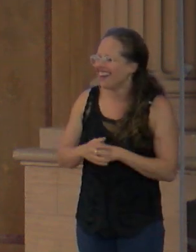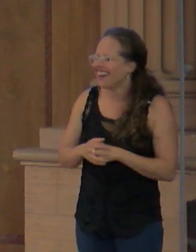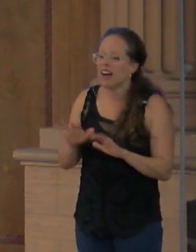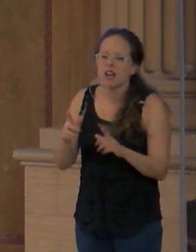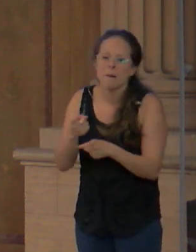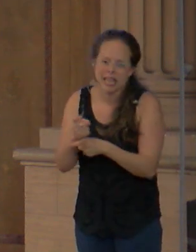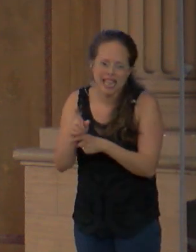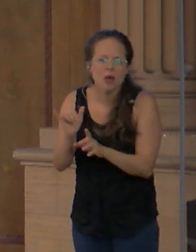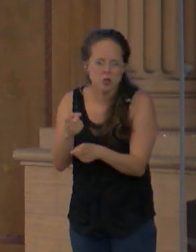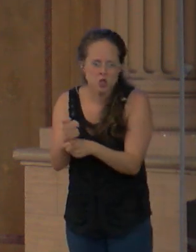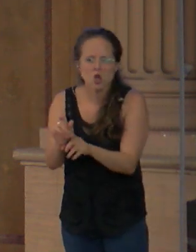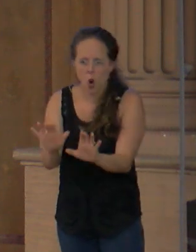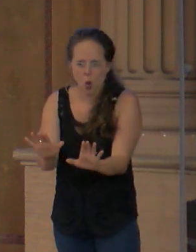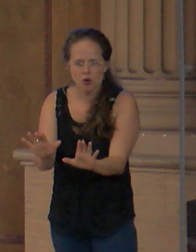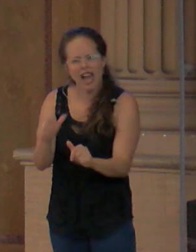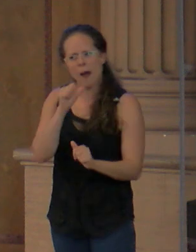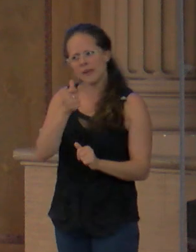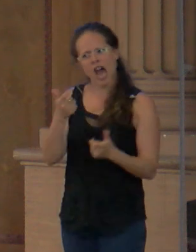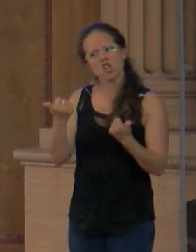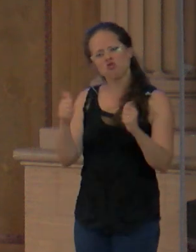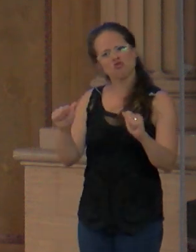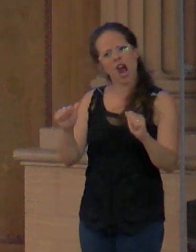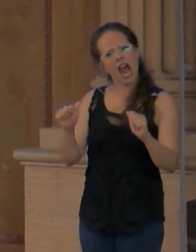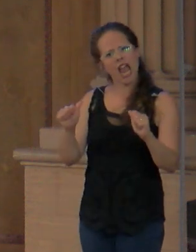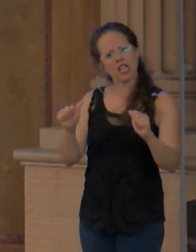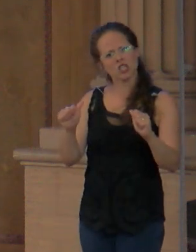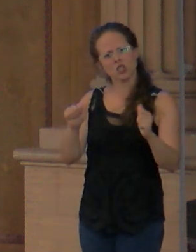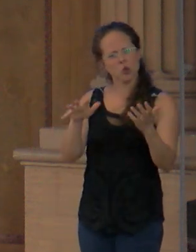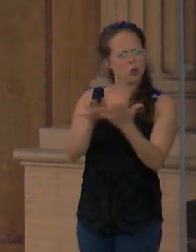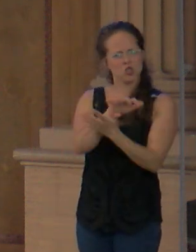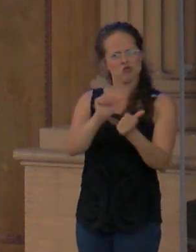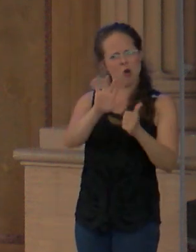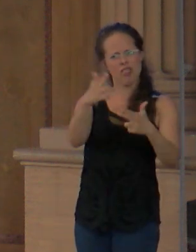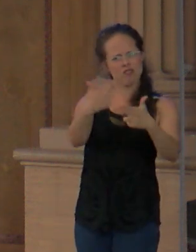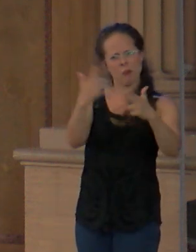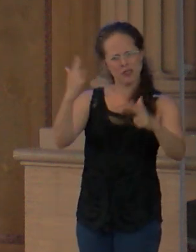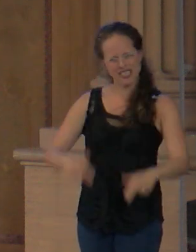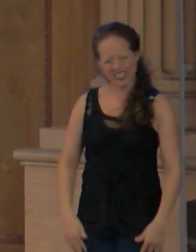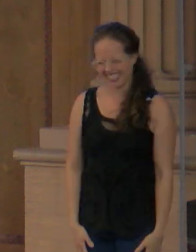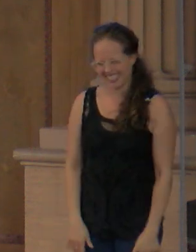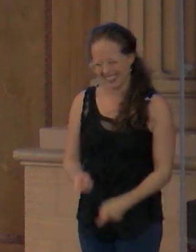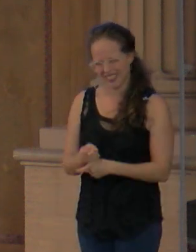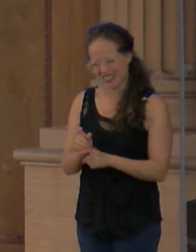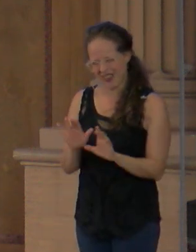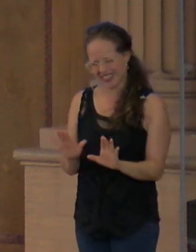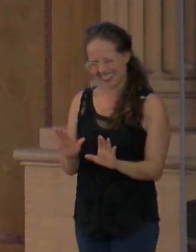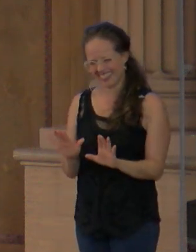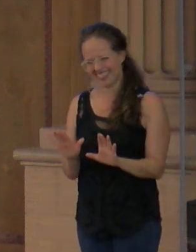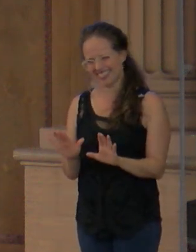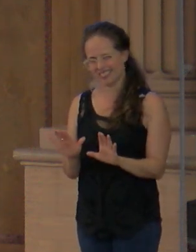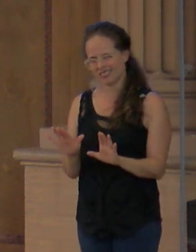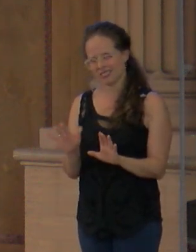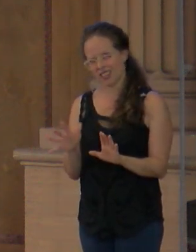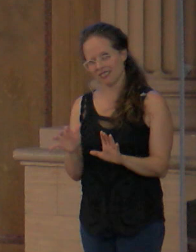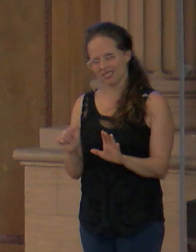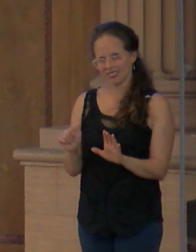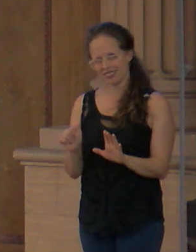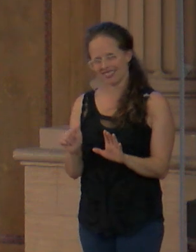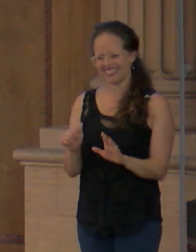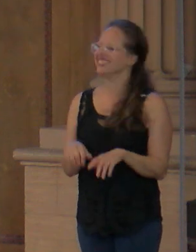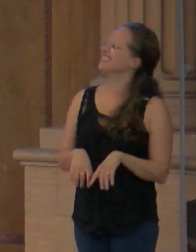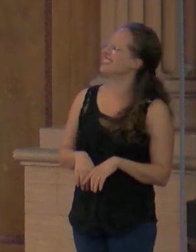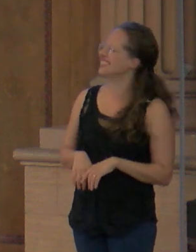I'm kidding, that was a joke. Not trying to ruin their reputation falsely. It was only a joke. But, sort of. But if you're in a